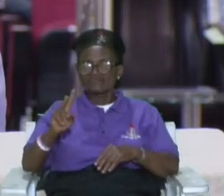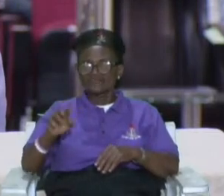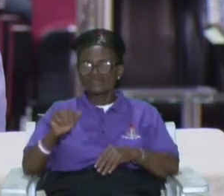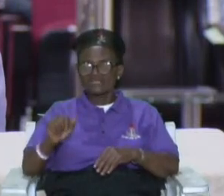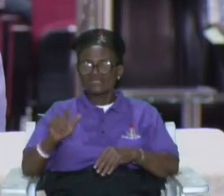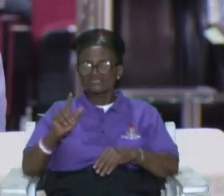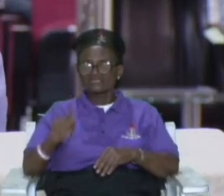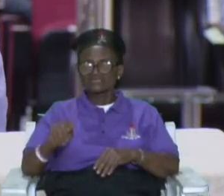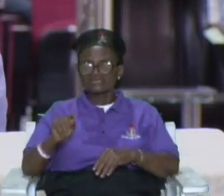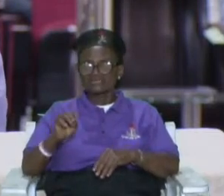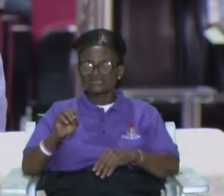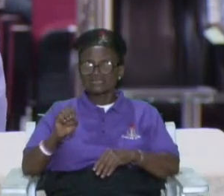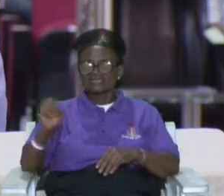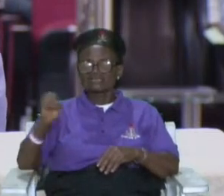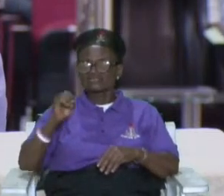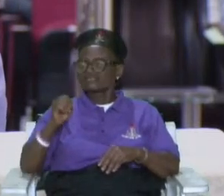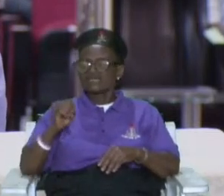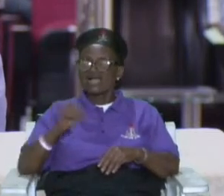I said, Lord,